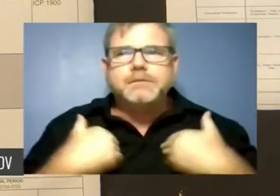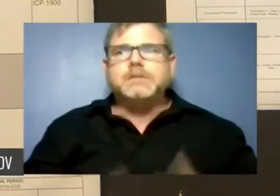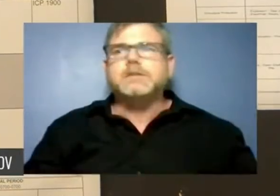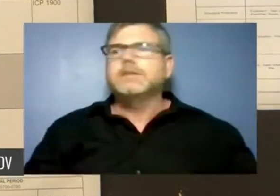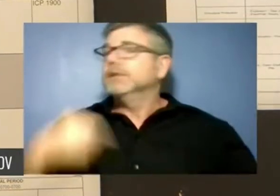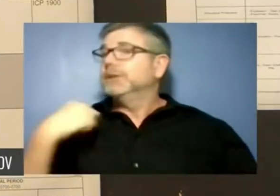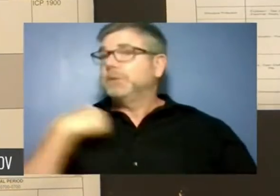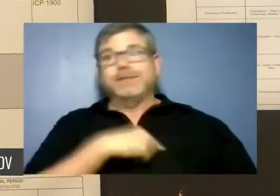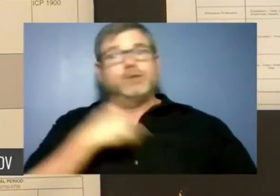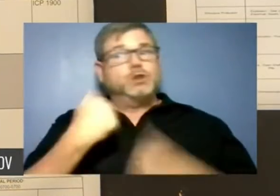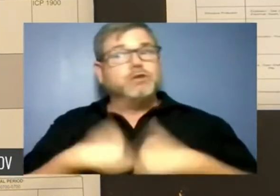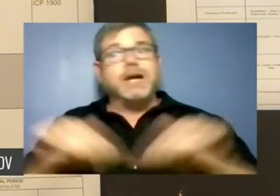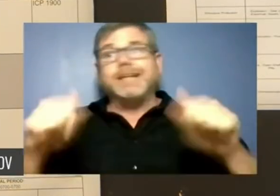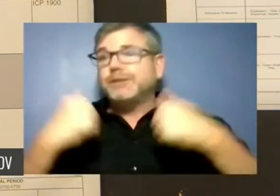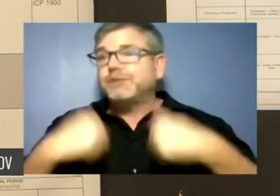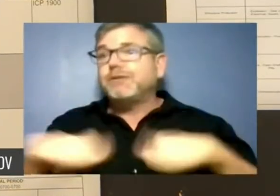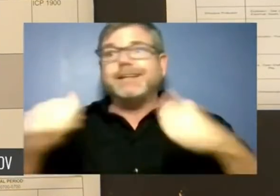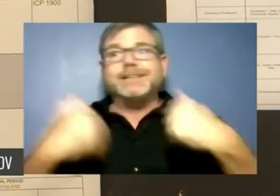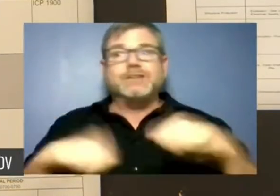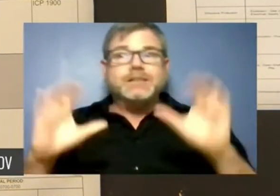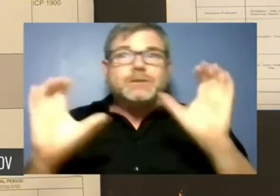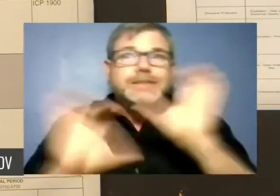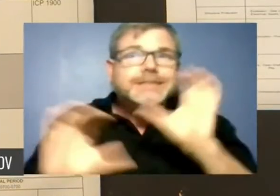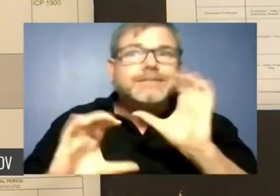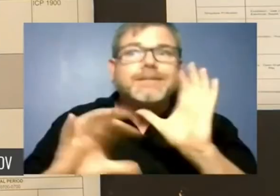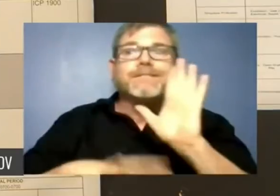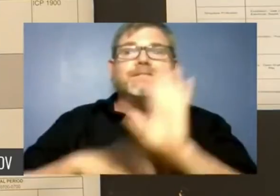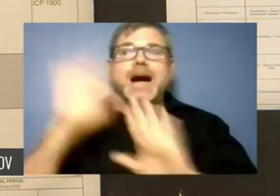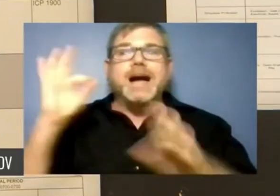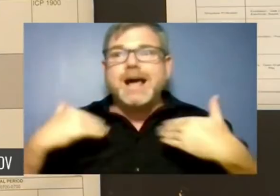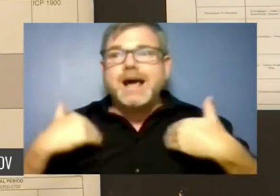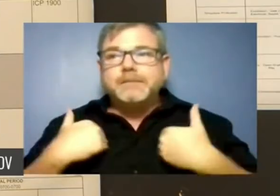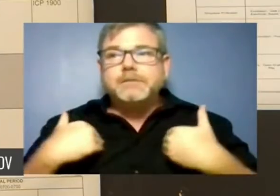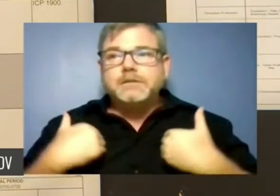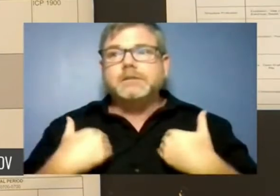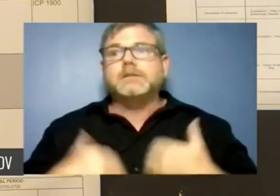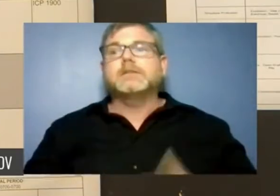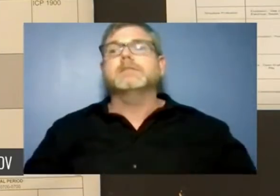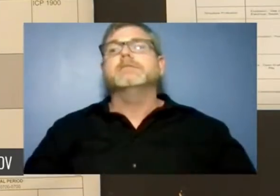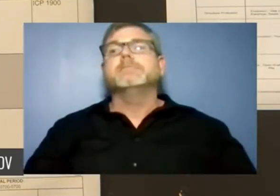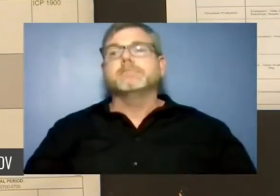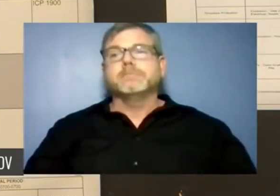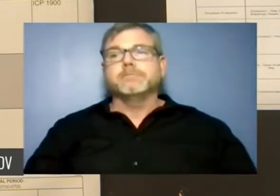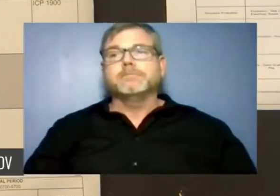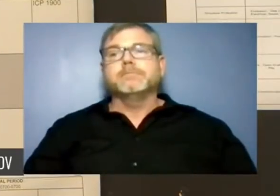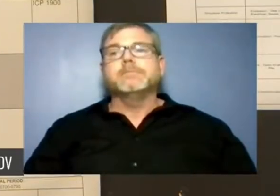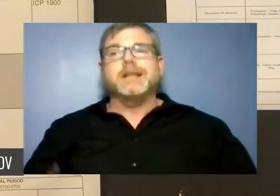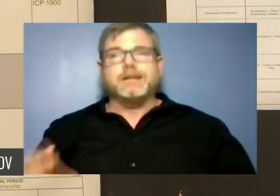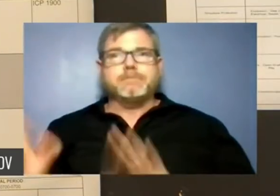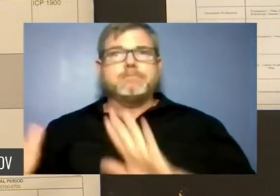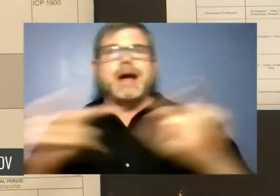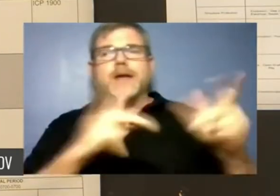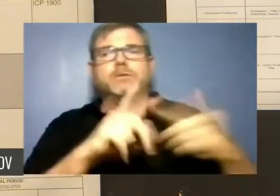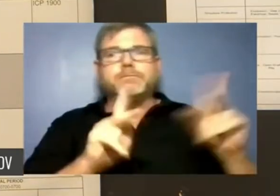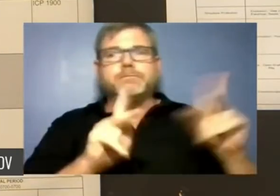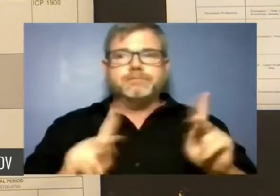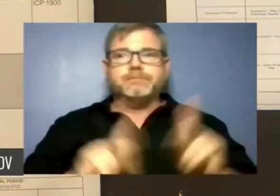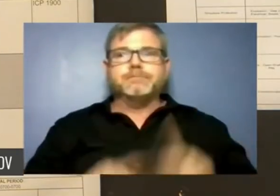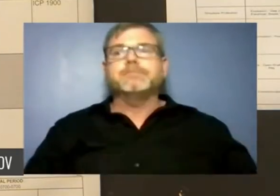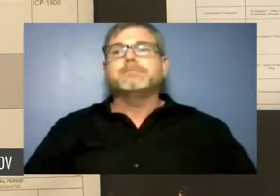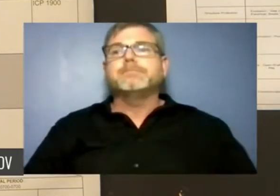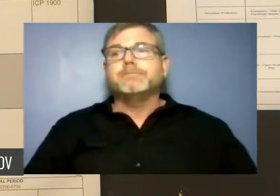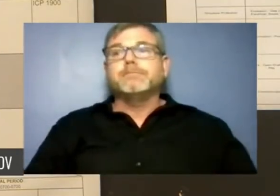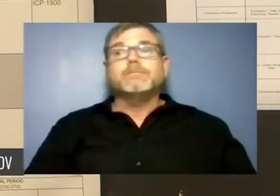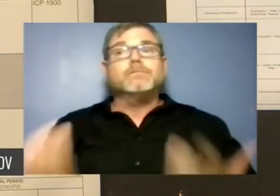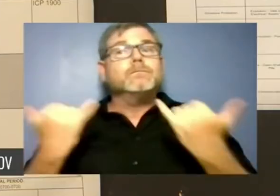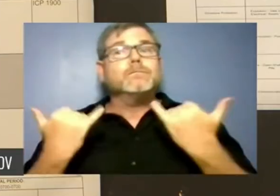the Veterinary Emergency Response Team from UC Davis embedded with our Animal Services team, and they're providing care for fire-injured